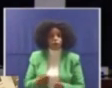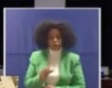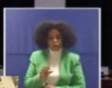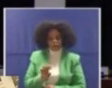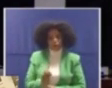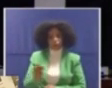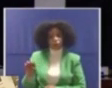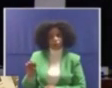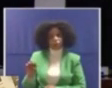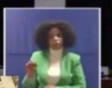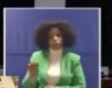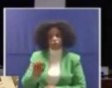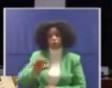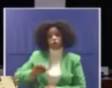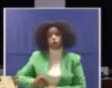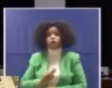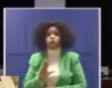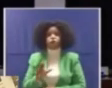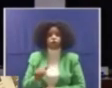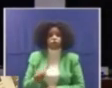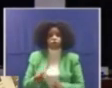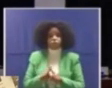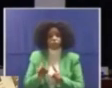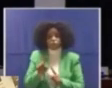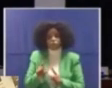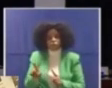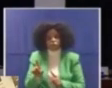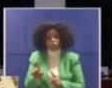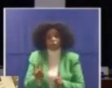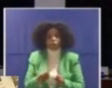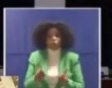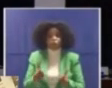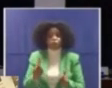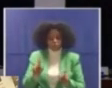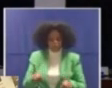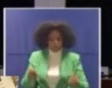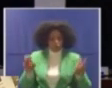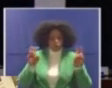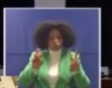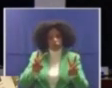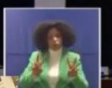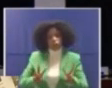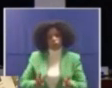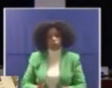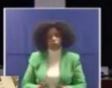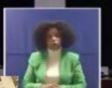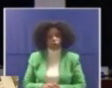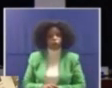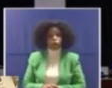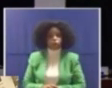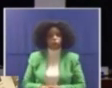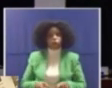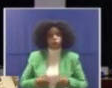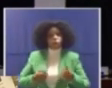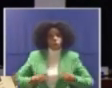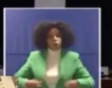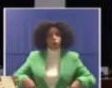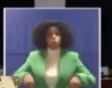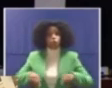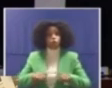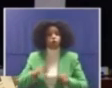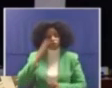of Africa, but only if we can bring peace. As all of us are aware, today is